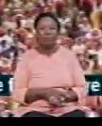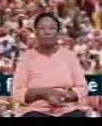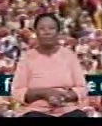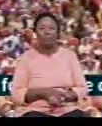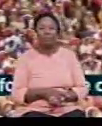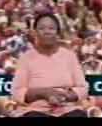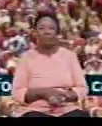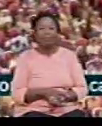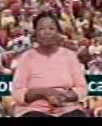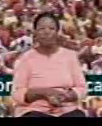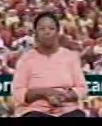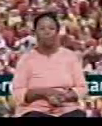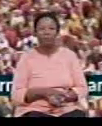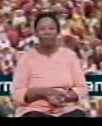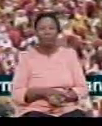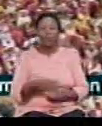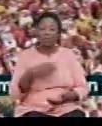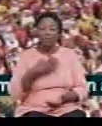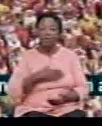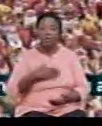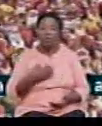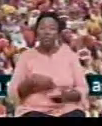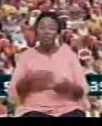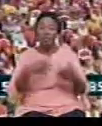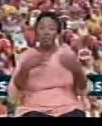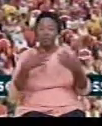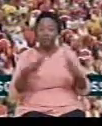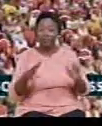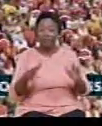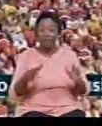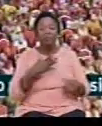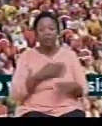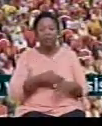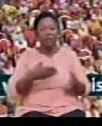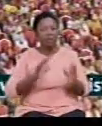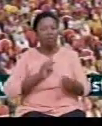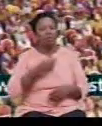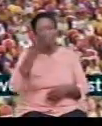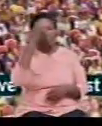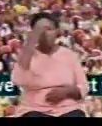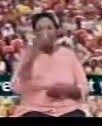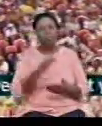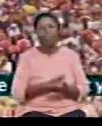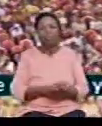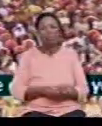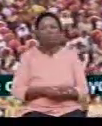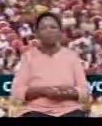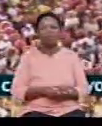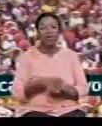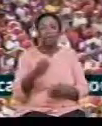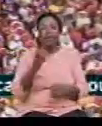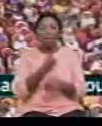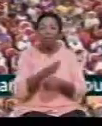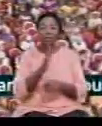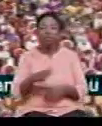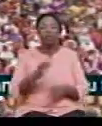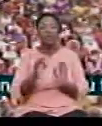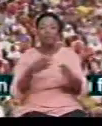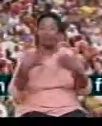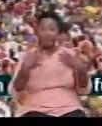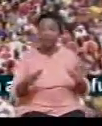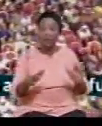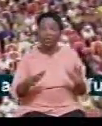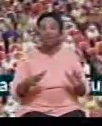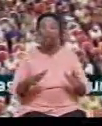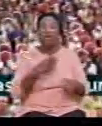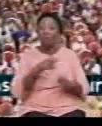Please, if you are true, you can signify for me to see. The counselors, if you are true,